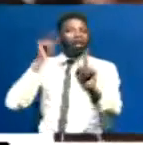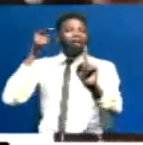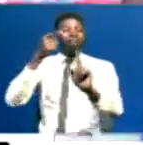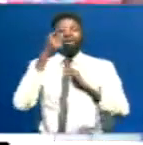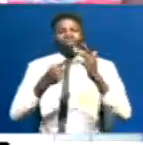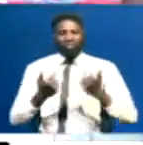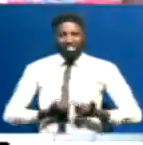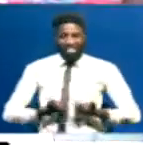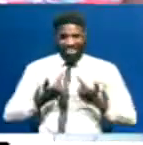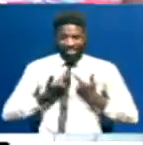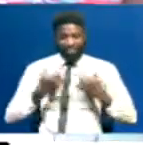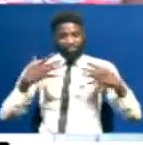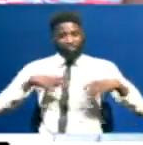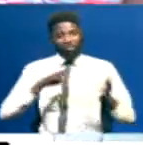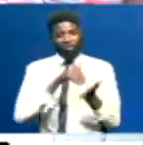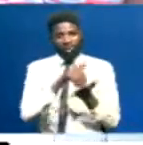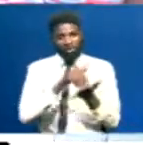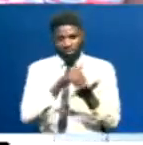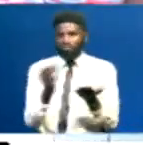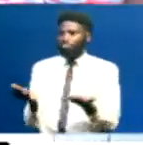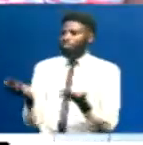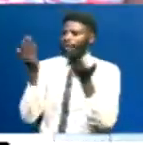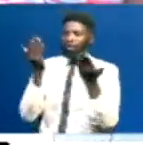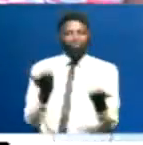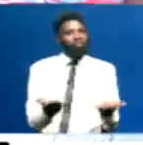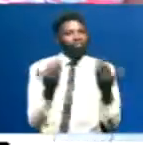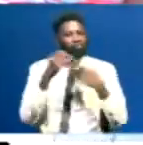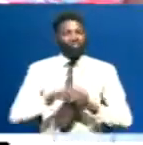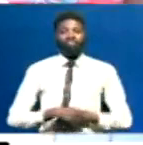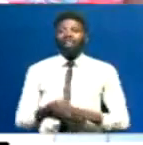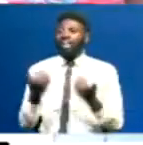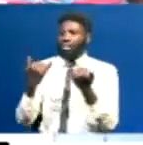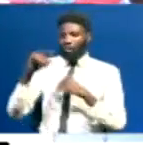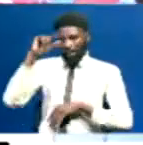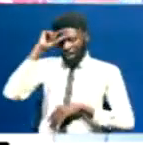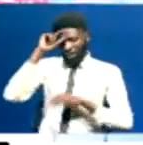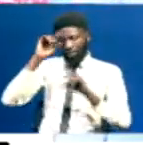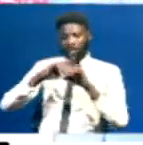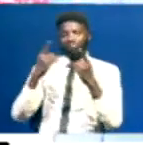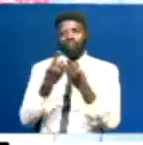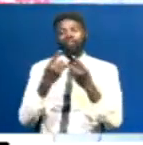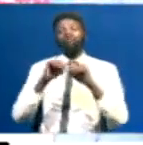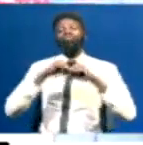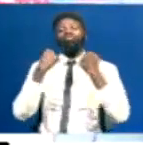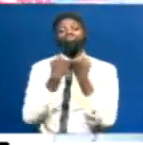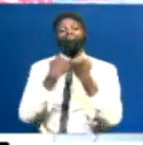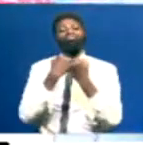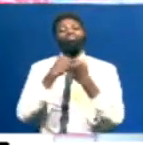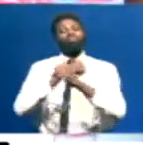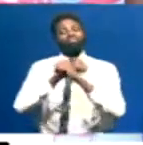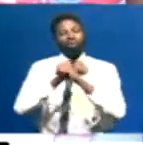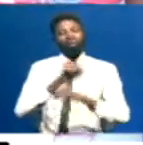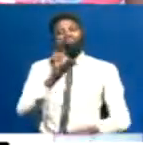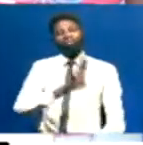the vulnerable. Currently, the State Department of Social Protection spends about 26 billion in the Inua